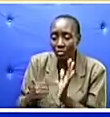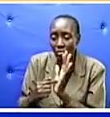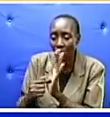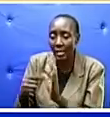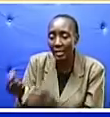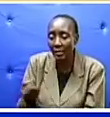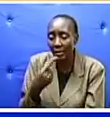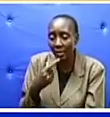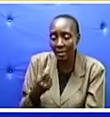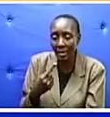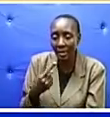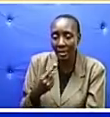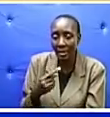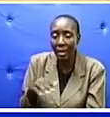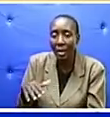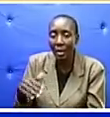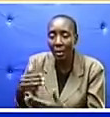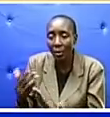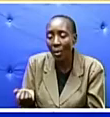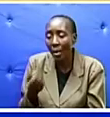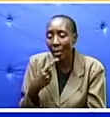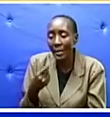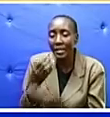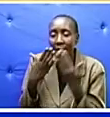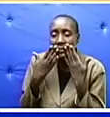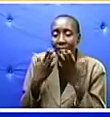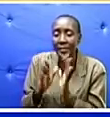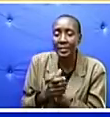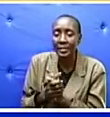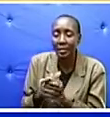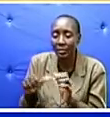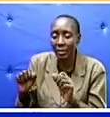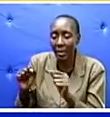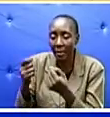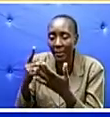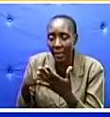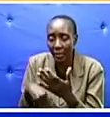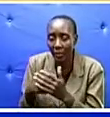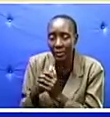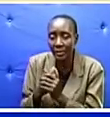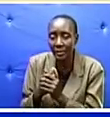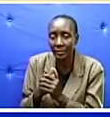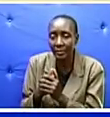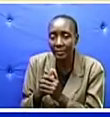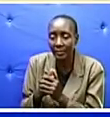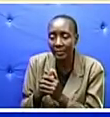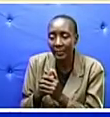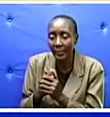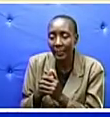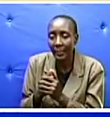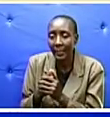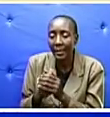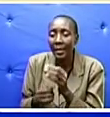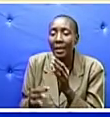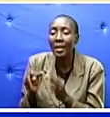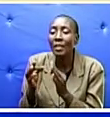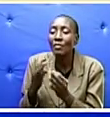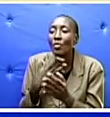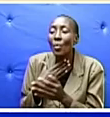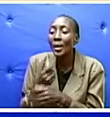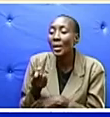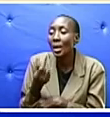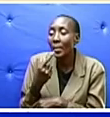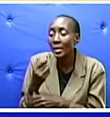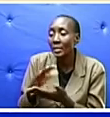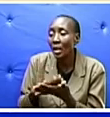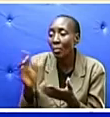drugs. He doesn't have pills, you see. And you know what happened? There's a criteria when you need to have a refill in the